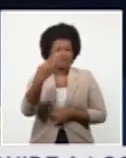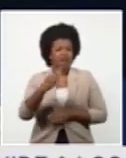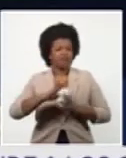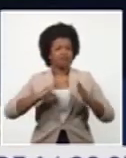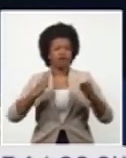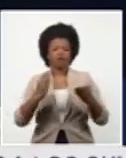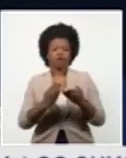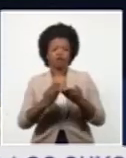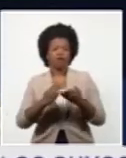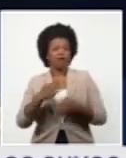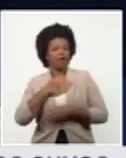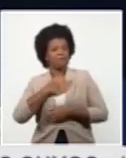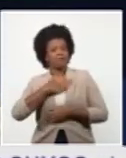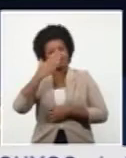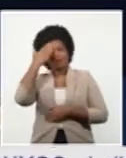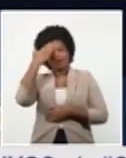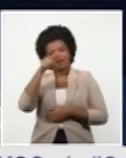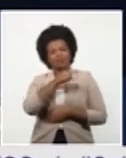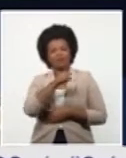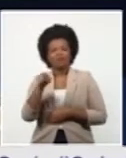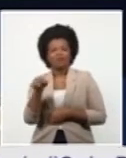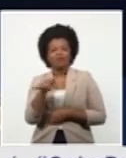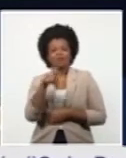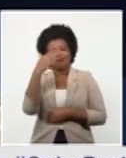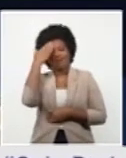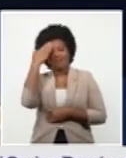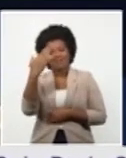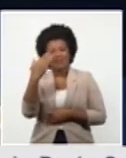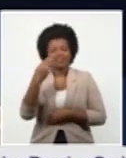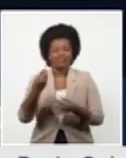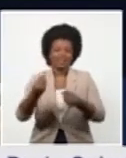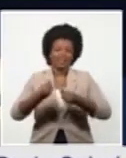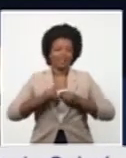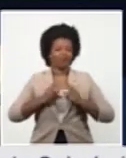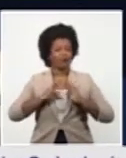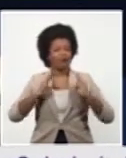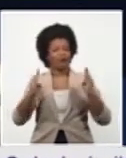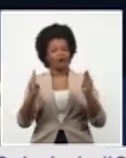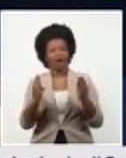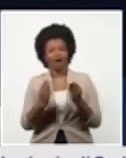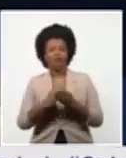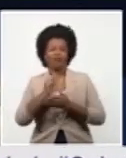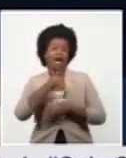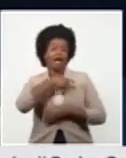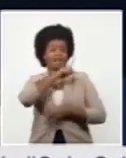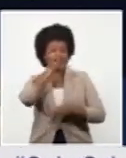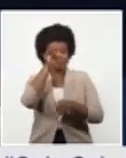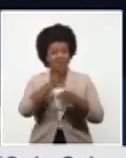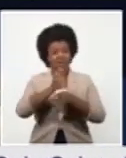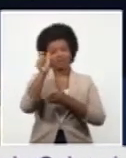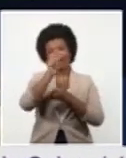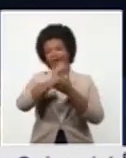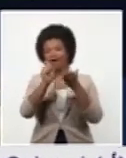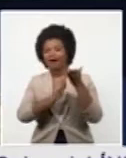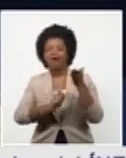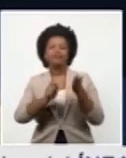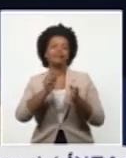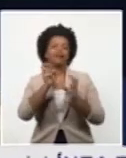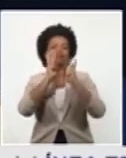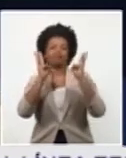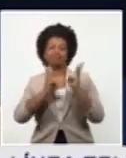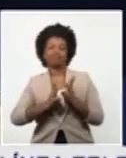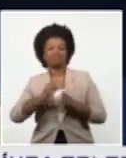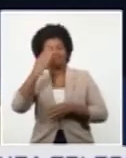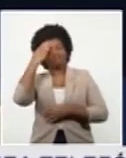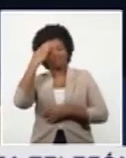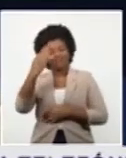They are going to be saved for tomorrow, but I did not want to finish without thanking all the